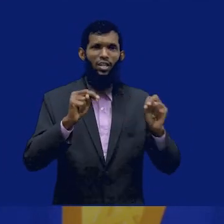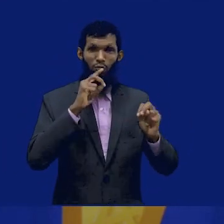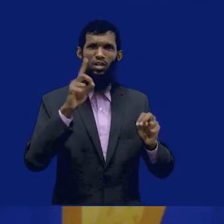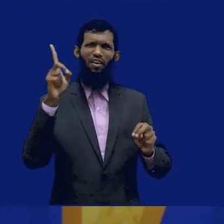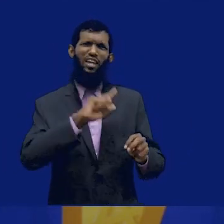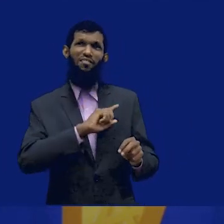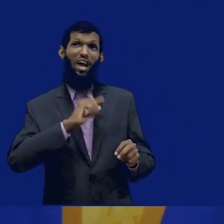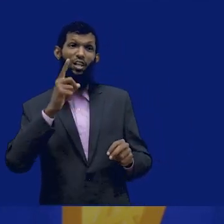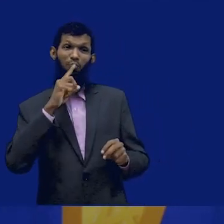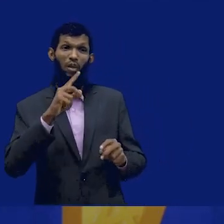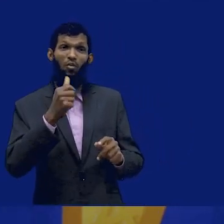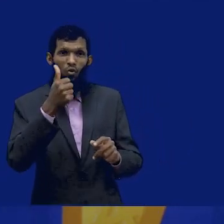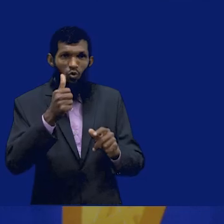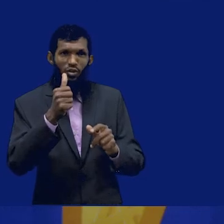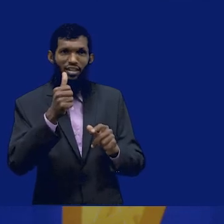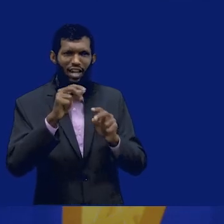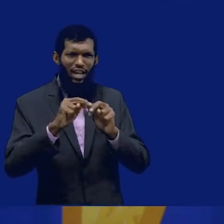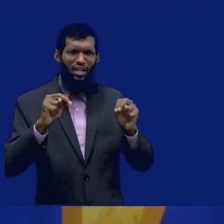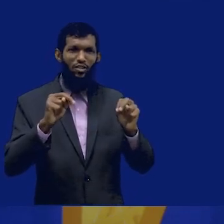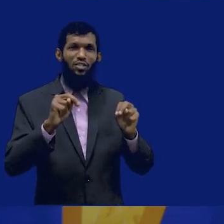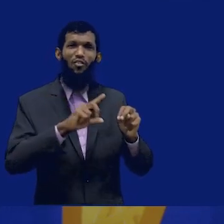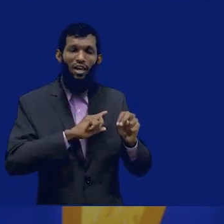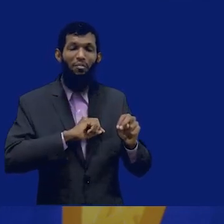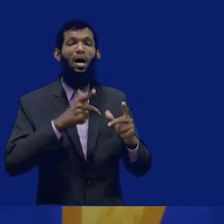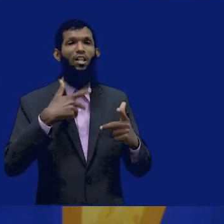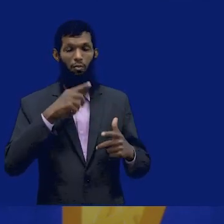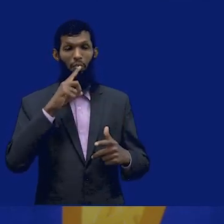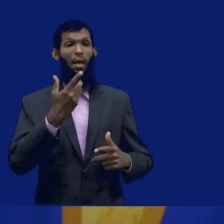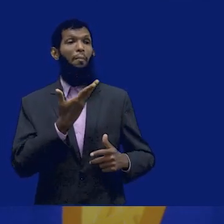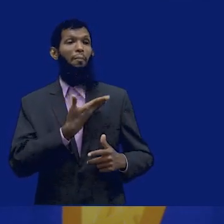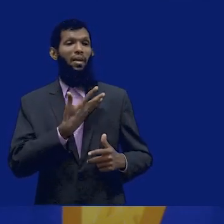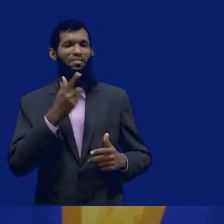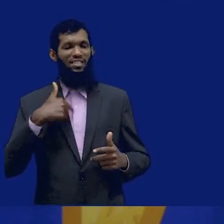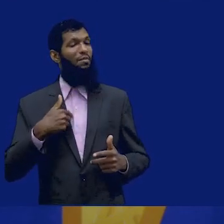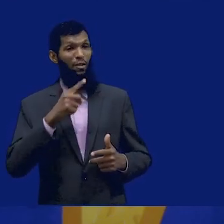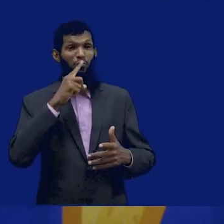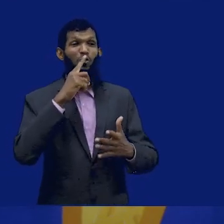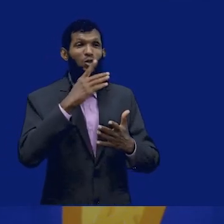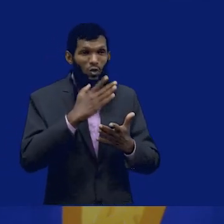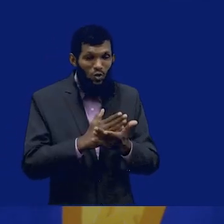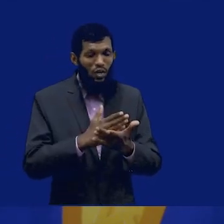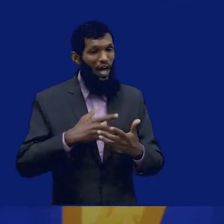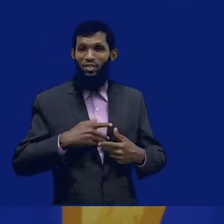Actually, it is not a glad tidings. Allah subhanahu wa ta'ala is actually